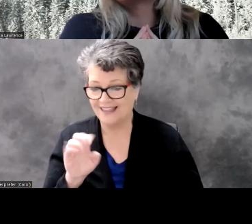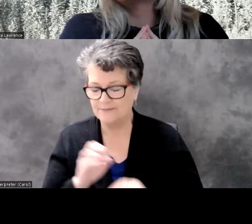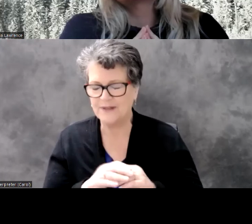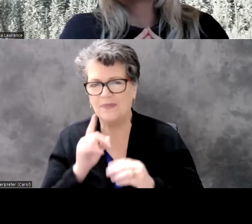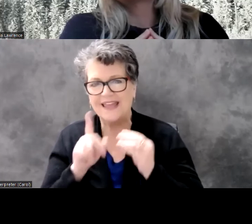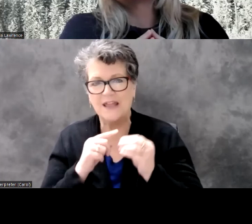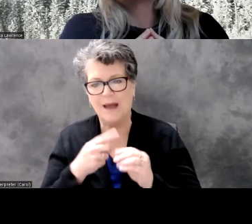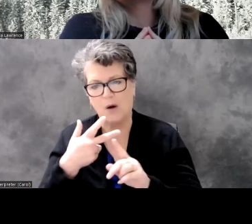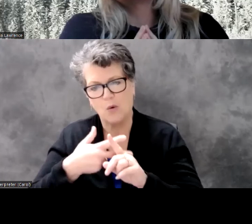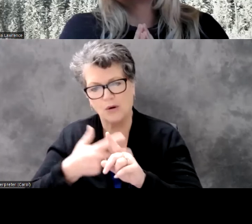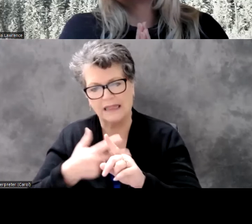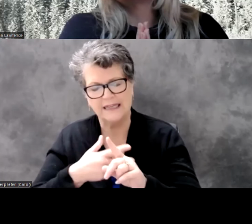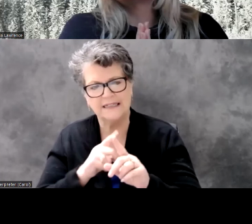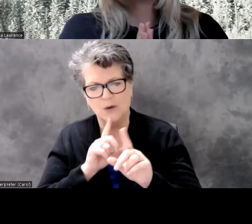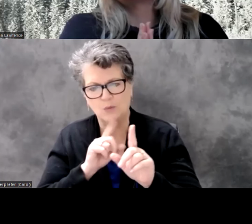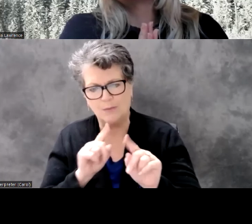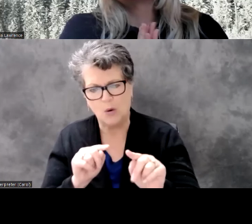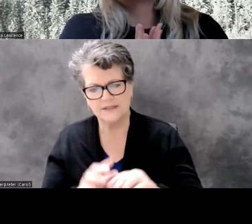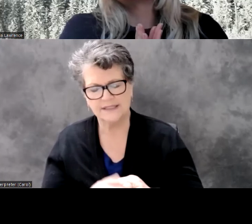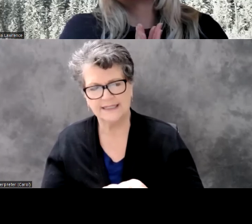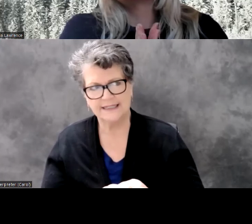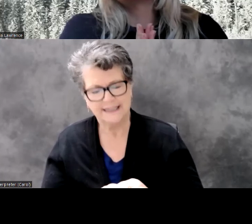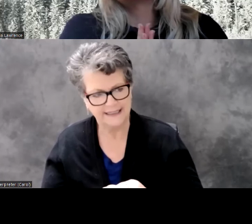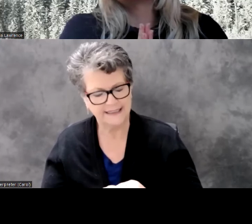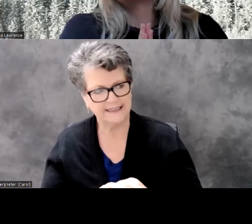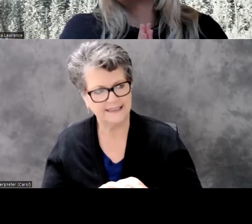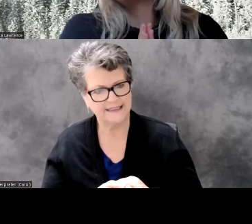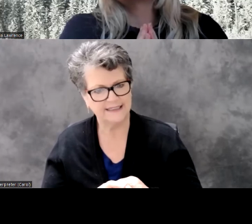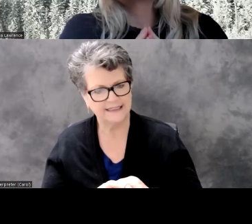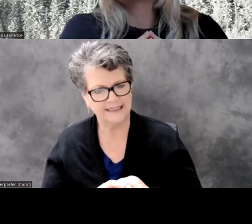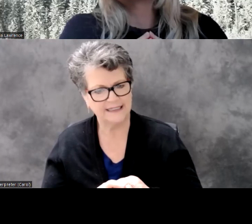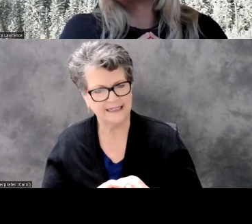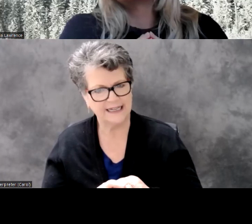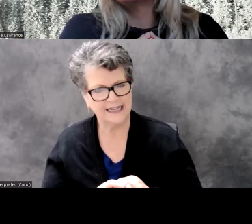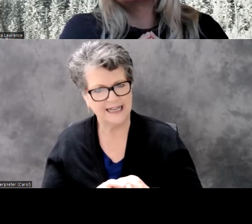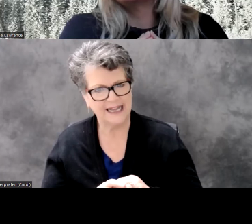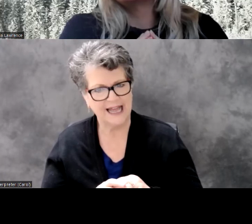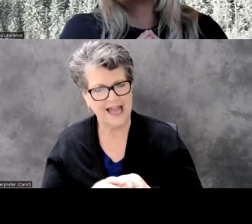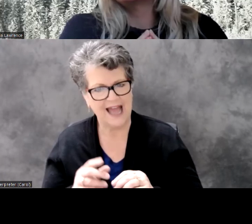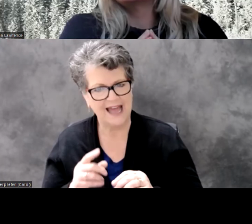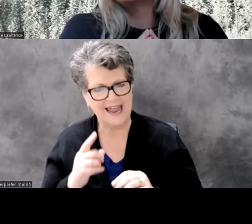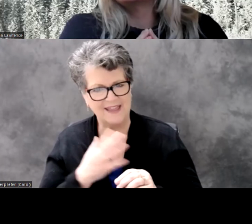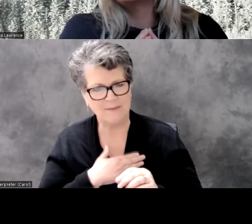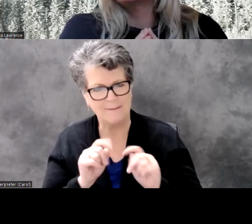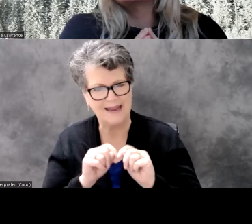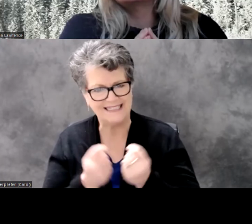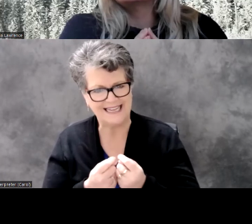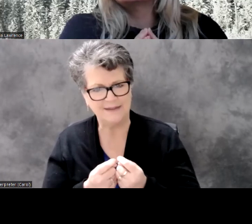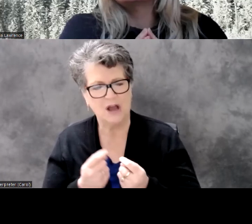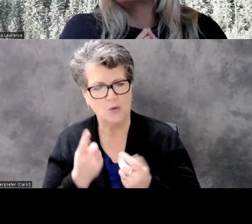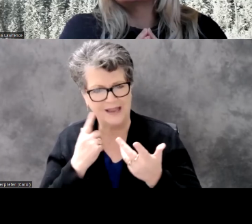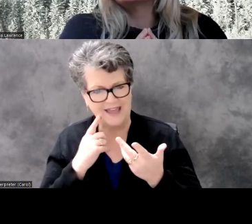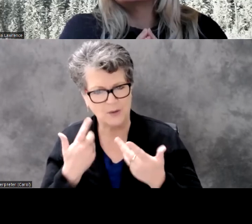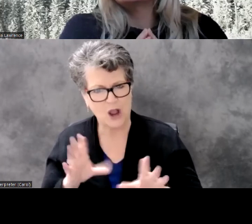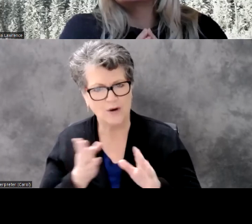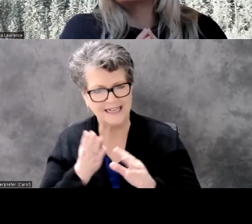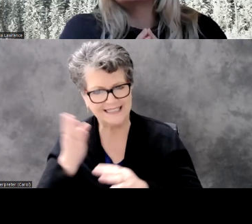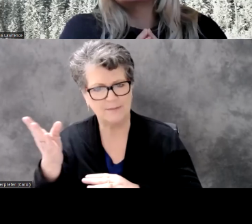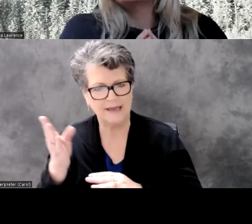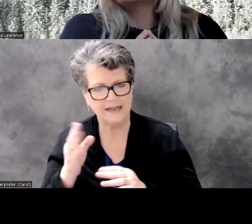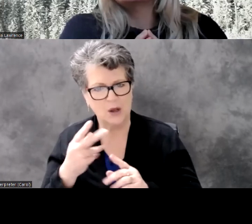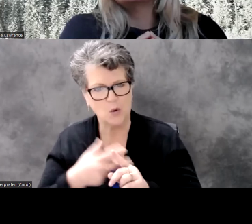reports and just thinking about my team. I think that we already submit quarterly reports for other grants